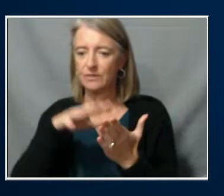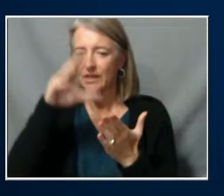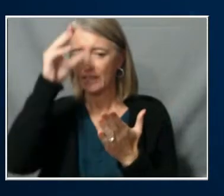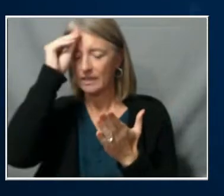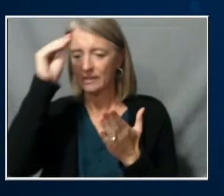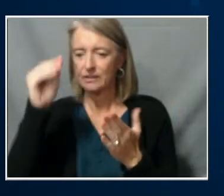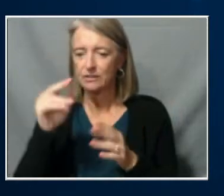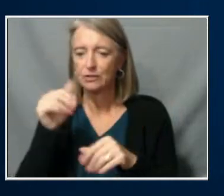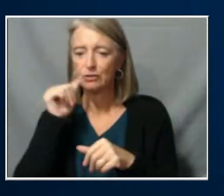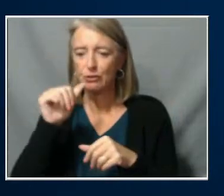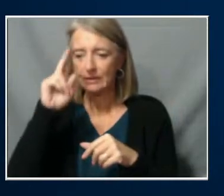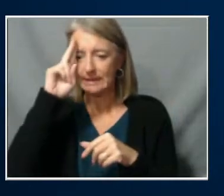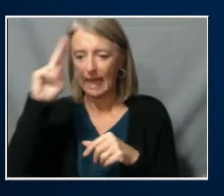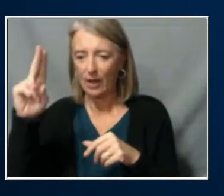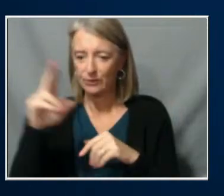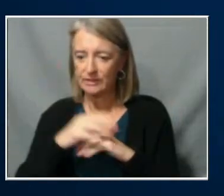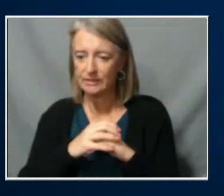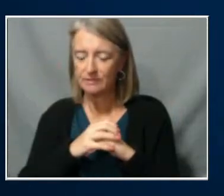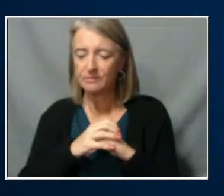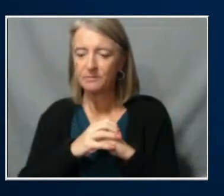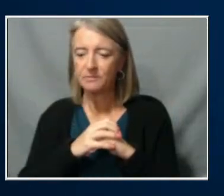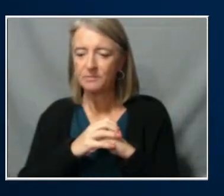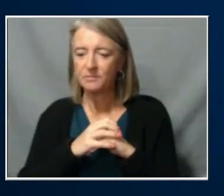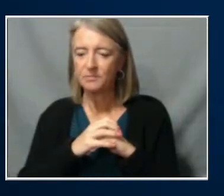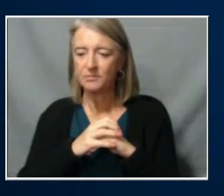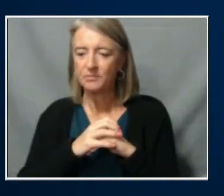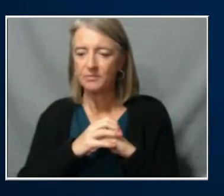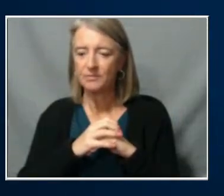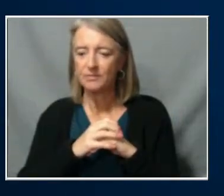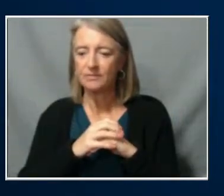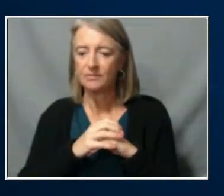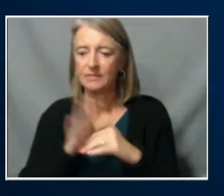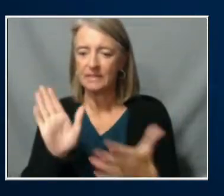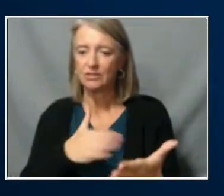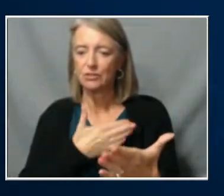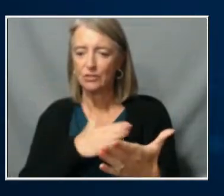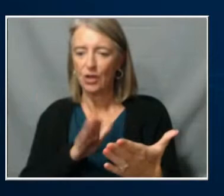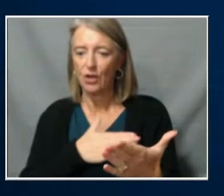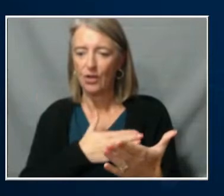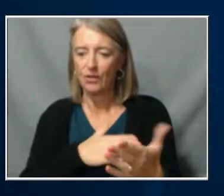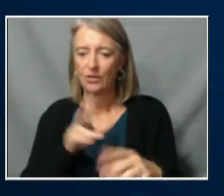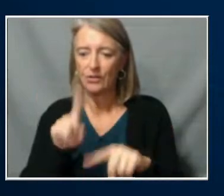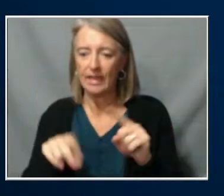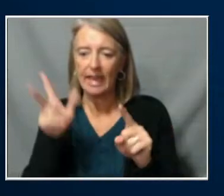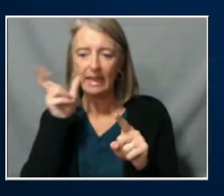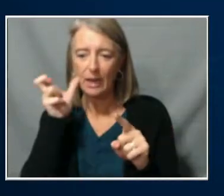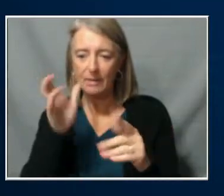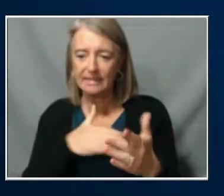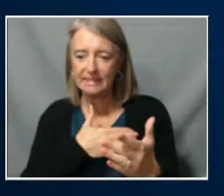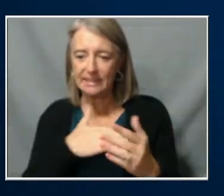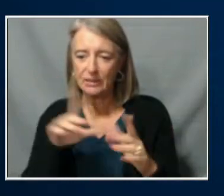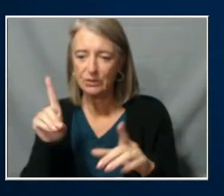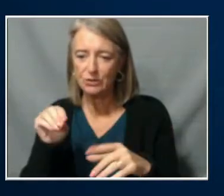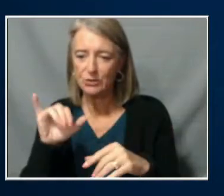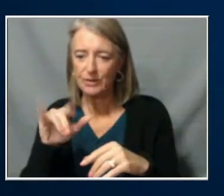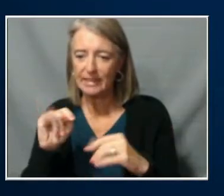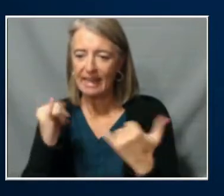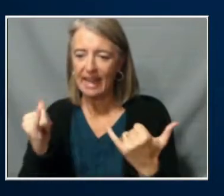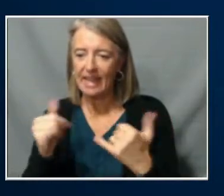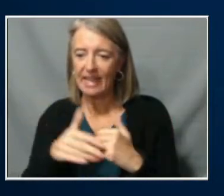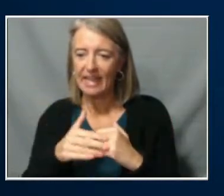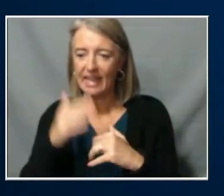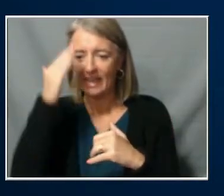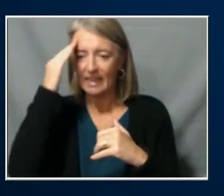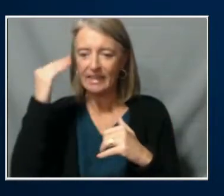Scouts, and it's a little song. You can't hear me singing. Well, do it now. What is it?